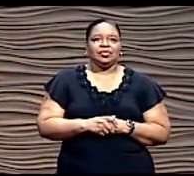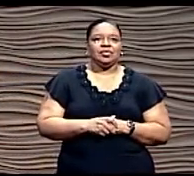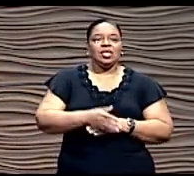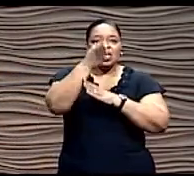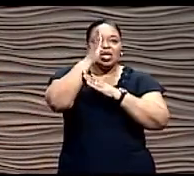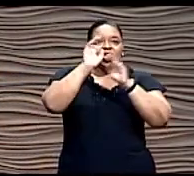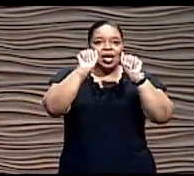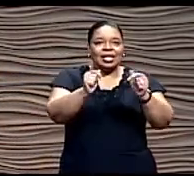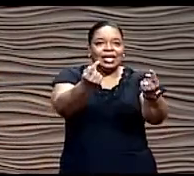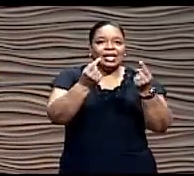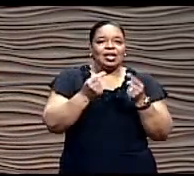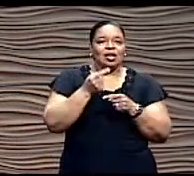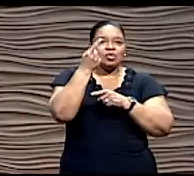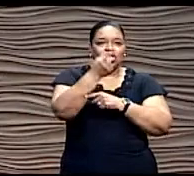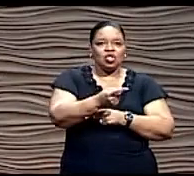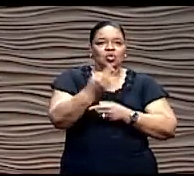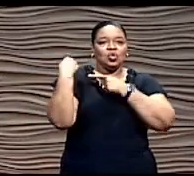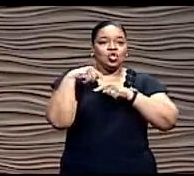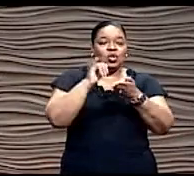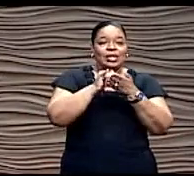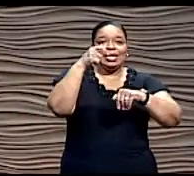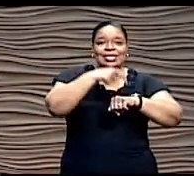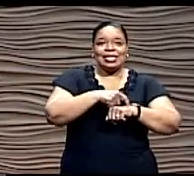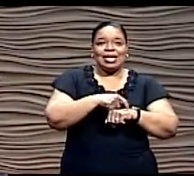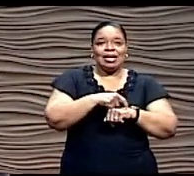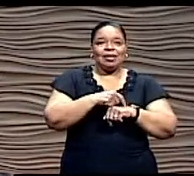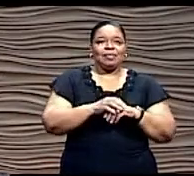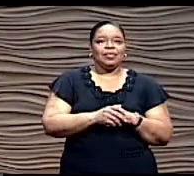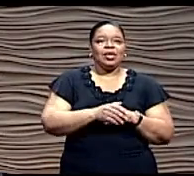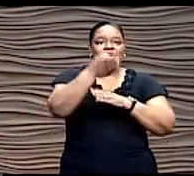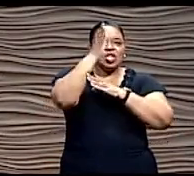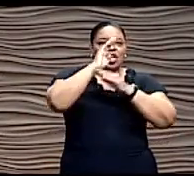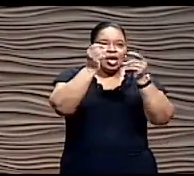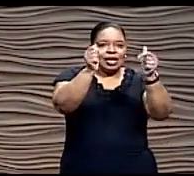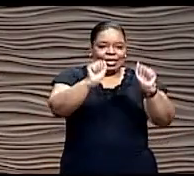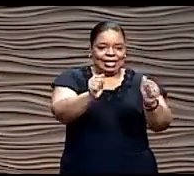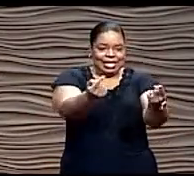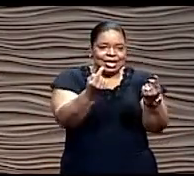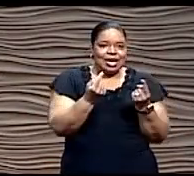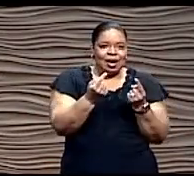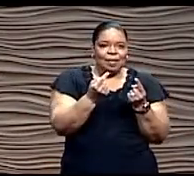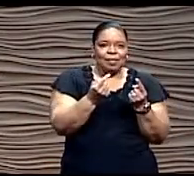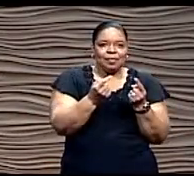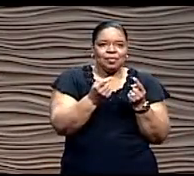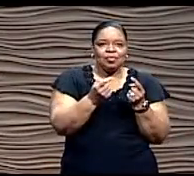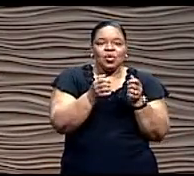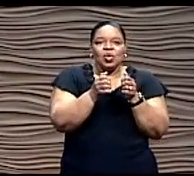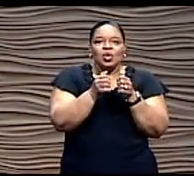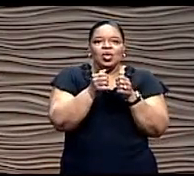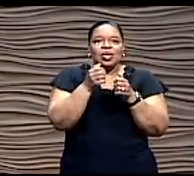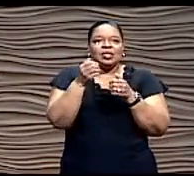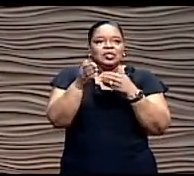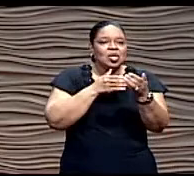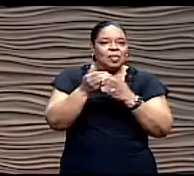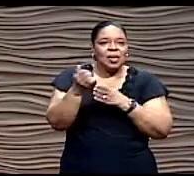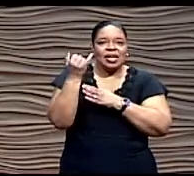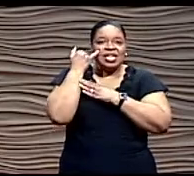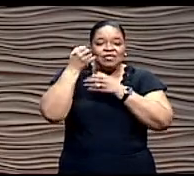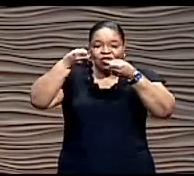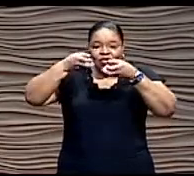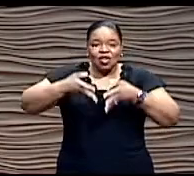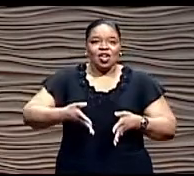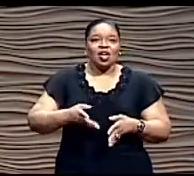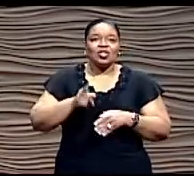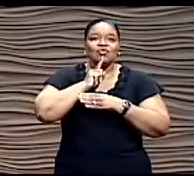God can come to you at that moment, but God can also come to you despite losing the most